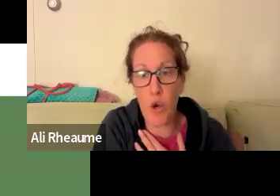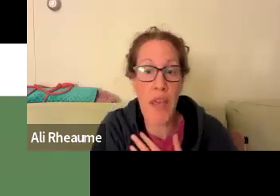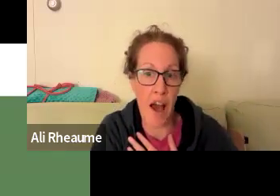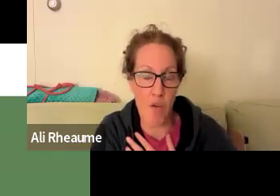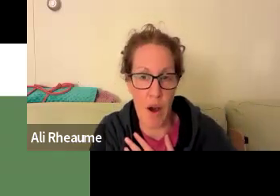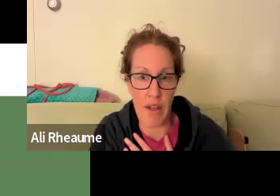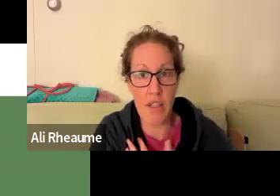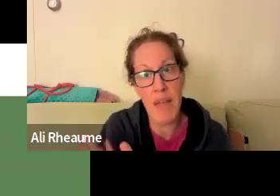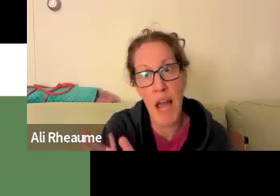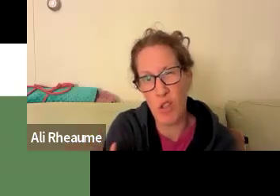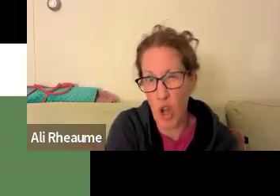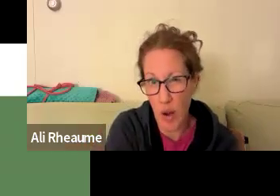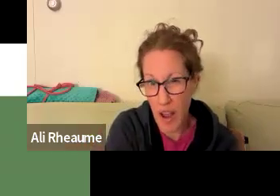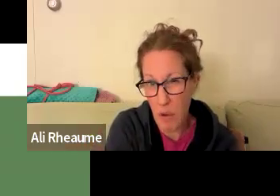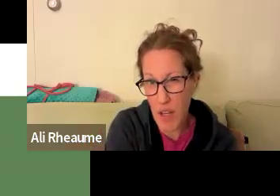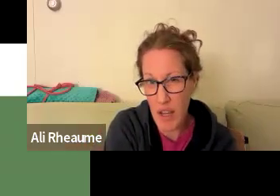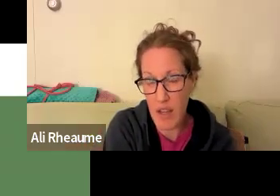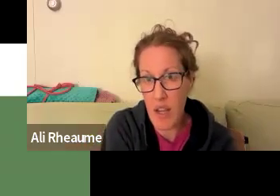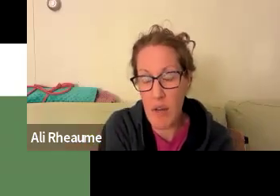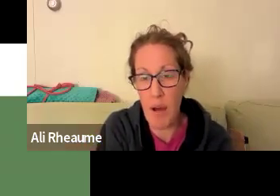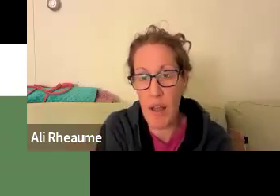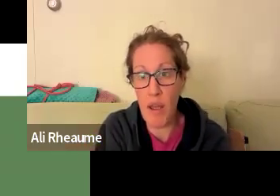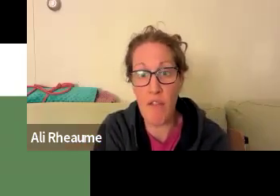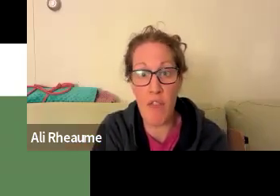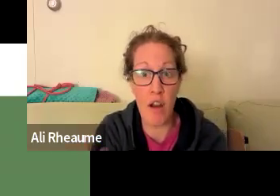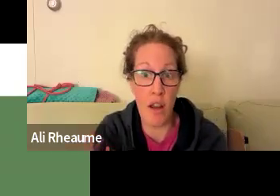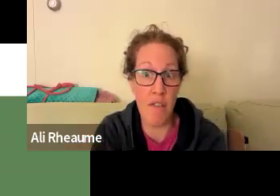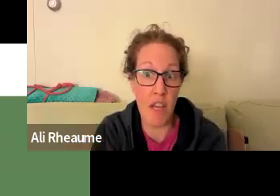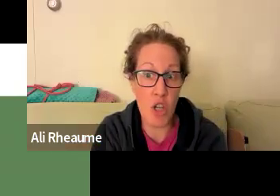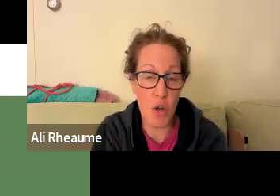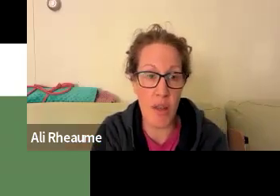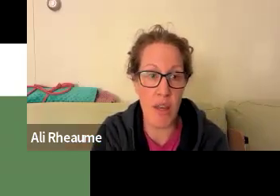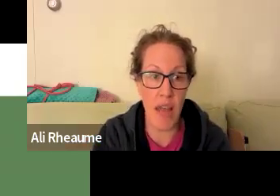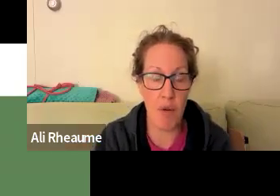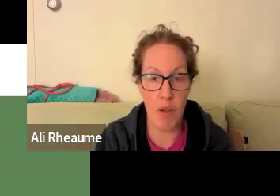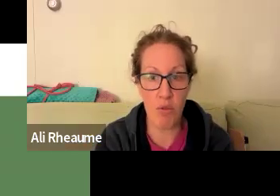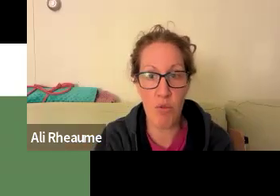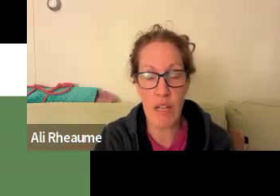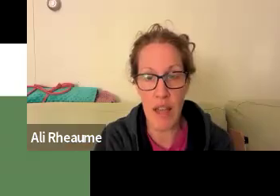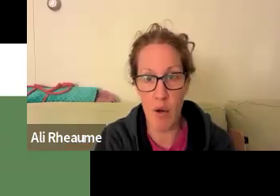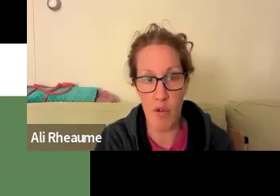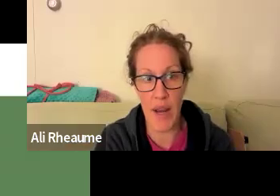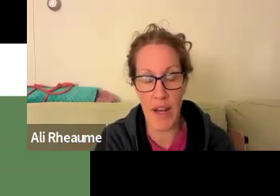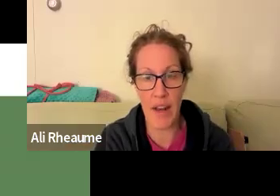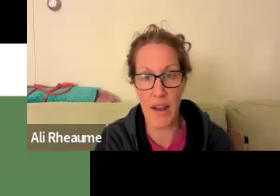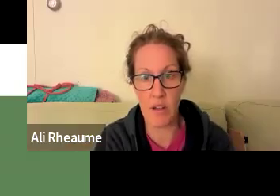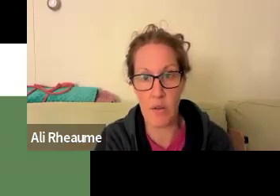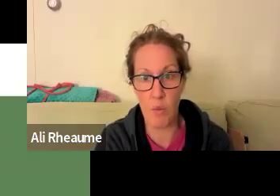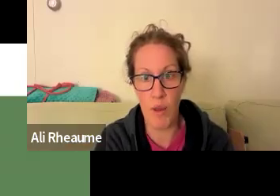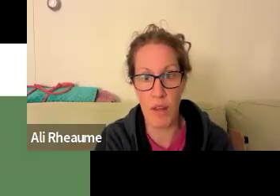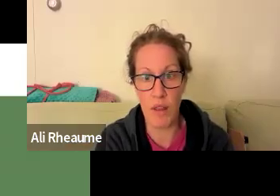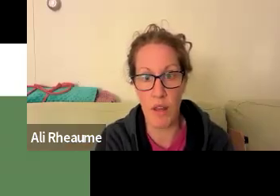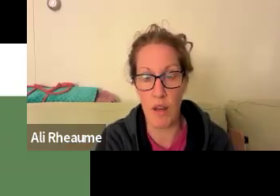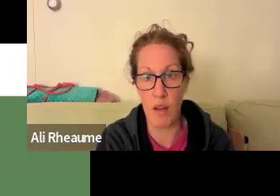Franklin, so we have one. Some towns don't have one yet, but if they do, I think that would be a really helpful way to